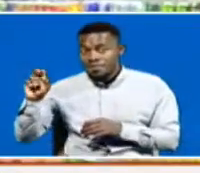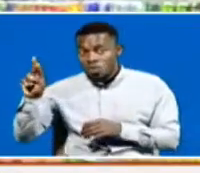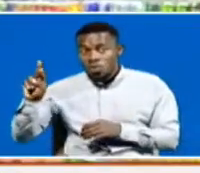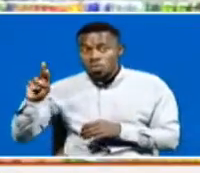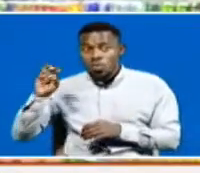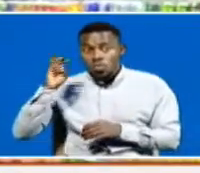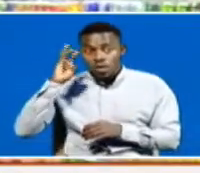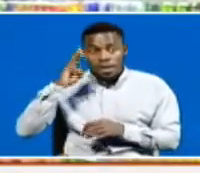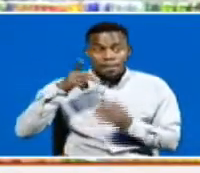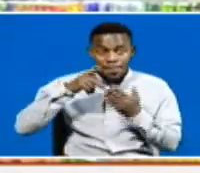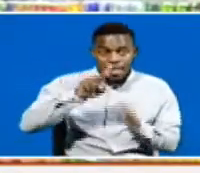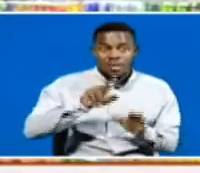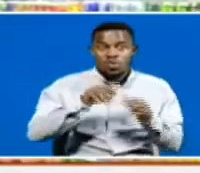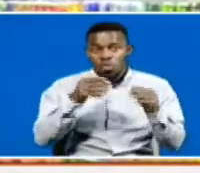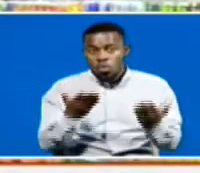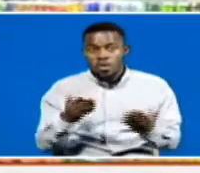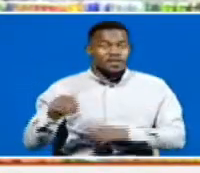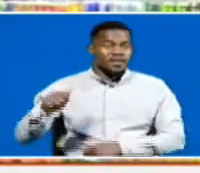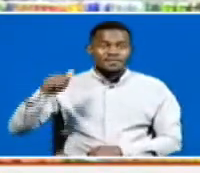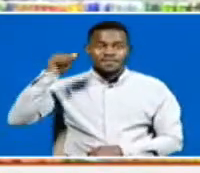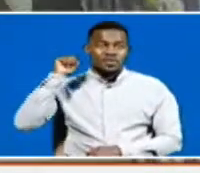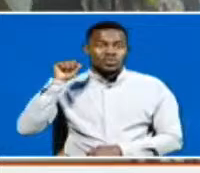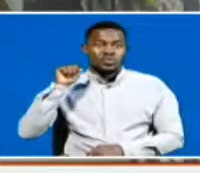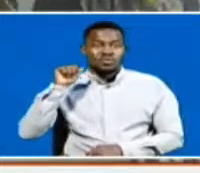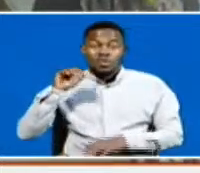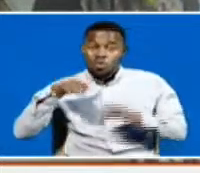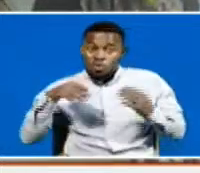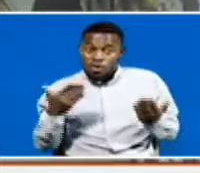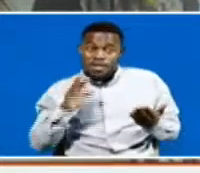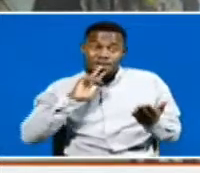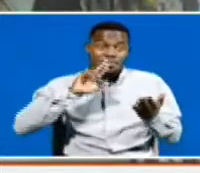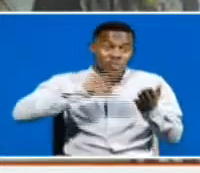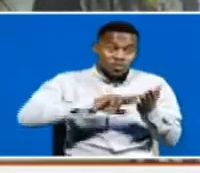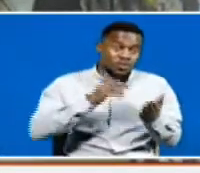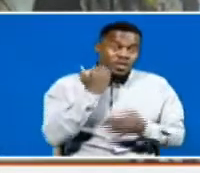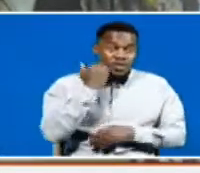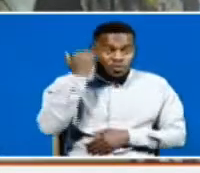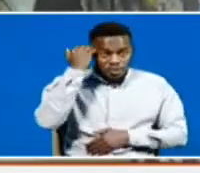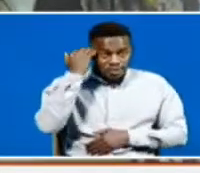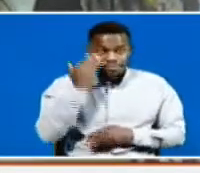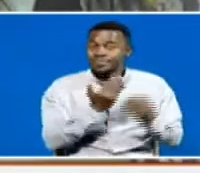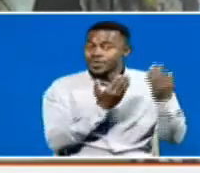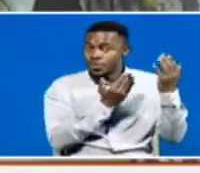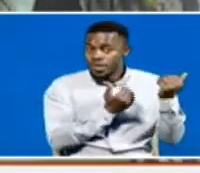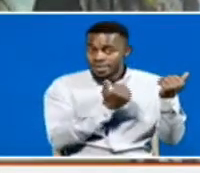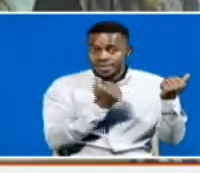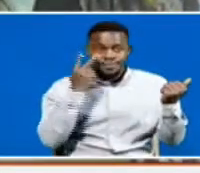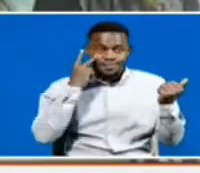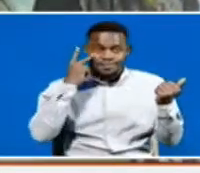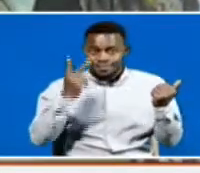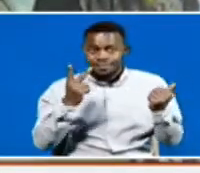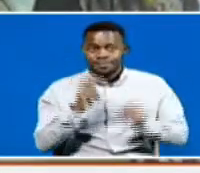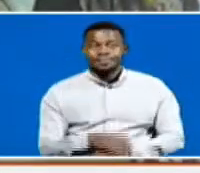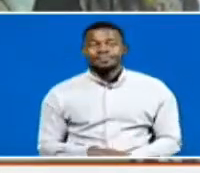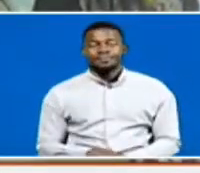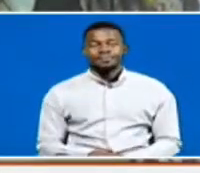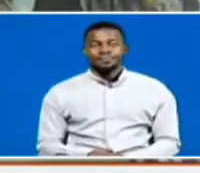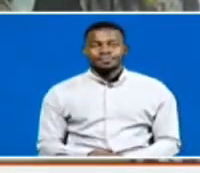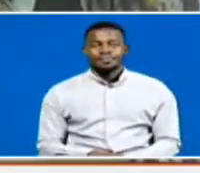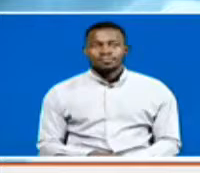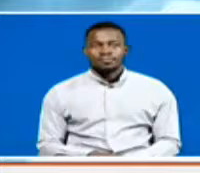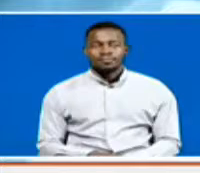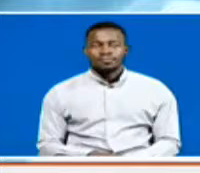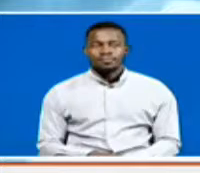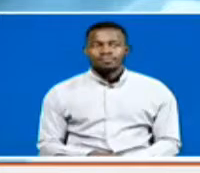contractual agreements with suppliers or head to the competition tribunal. Jasmine Murani for KTN News.